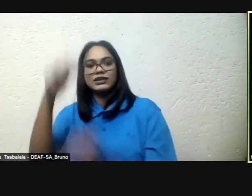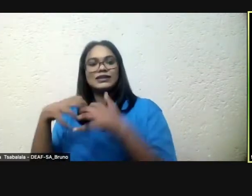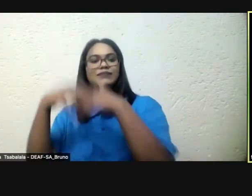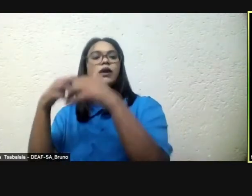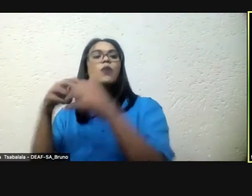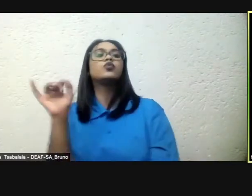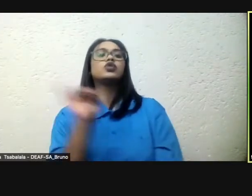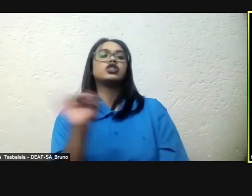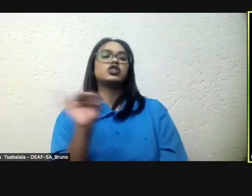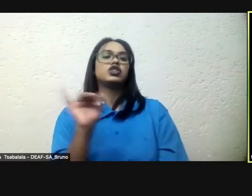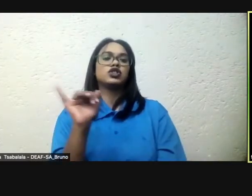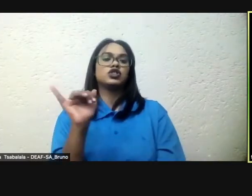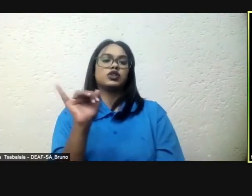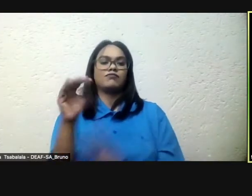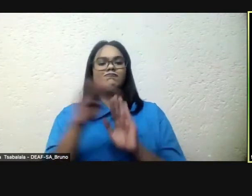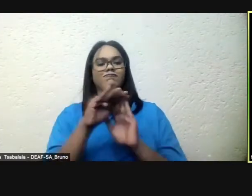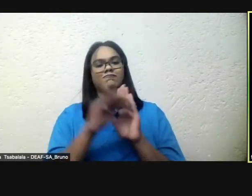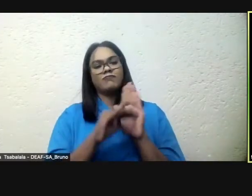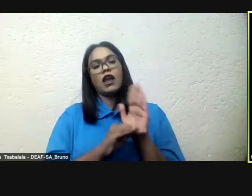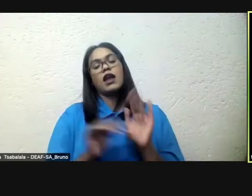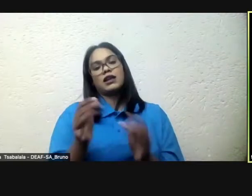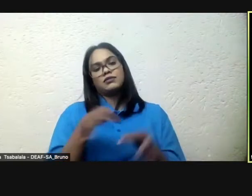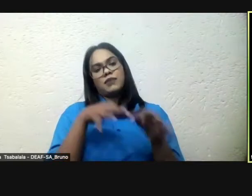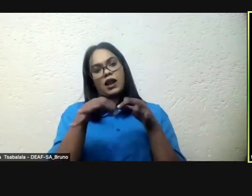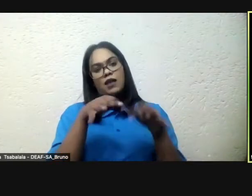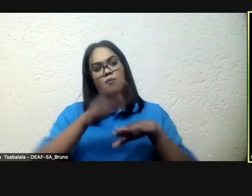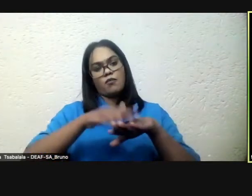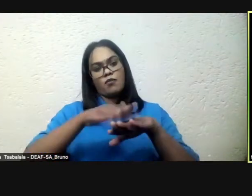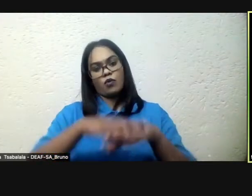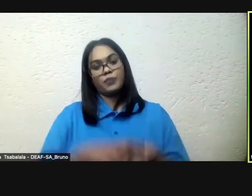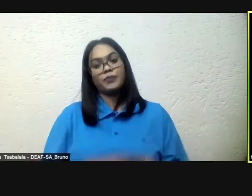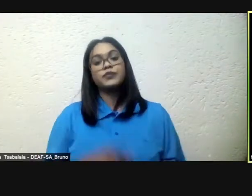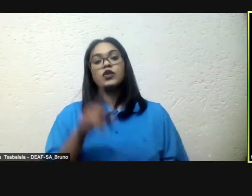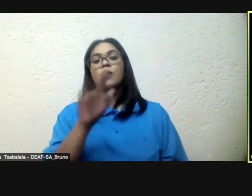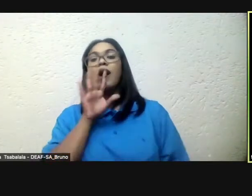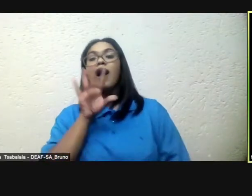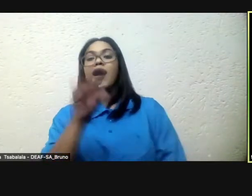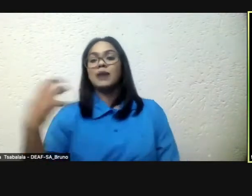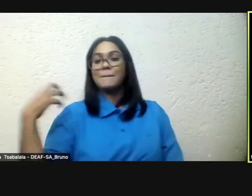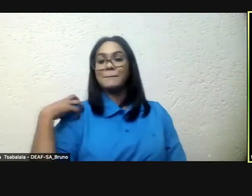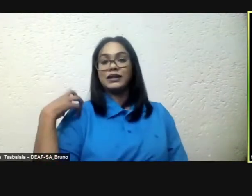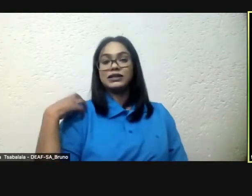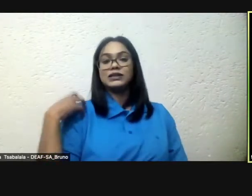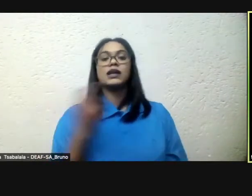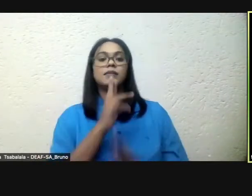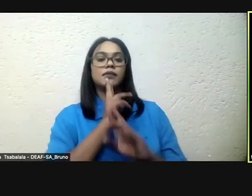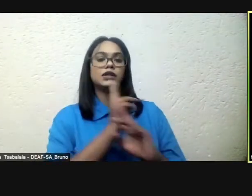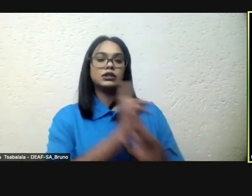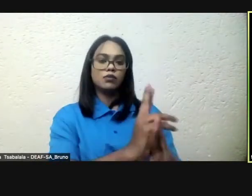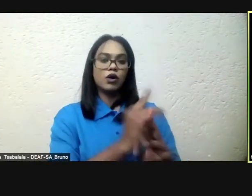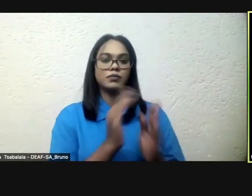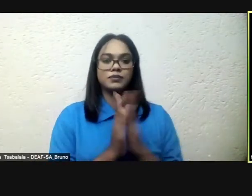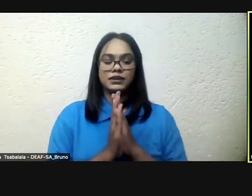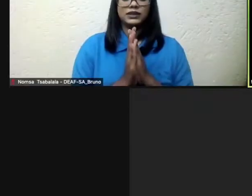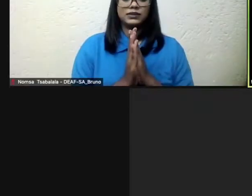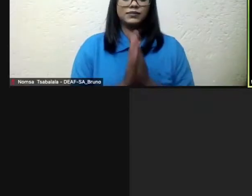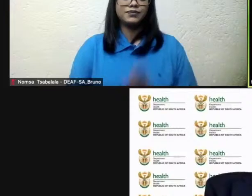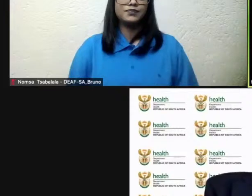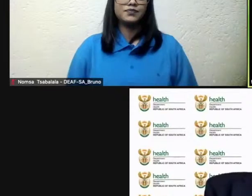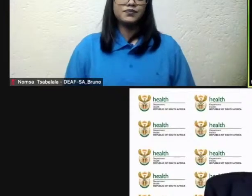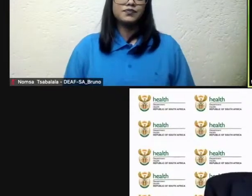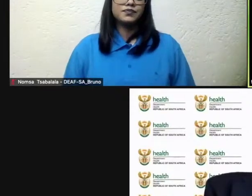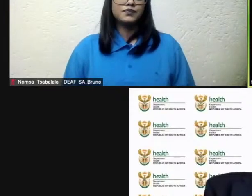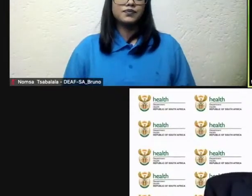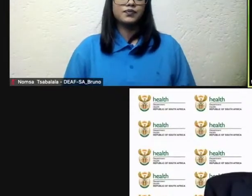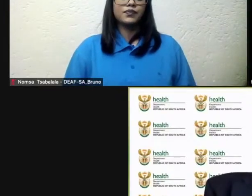Minister, to respond to these questions before I take the second round of questions. Over to you, Minister, and members of the panel.